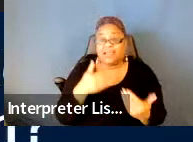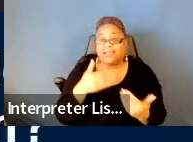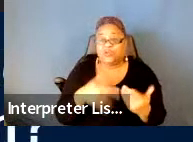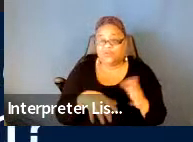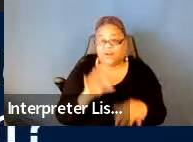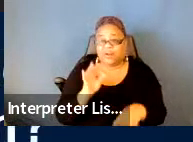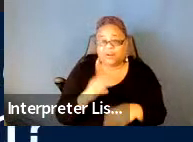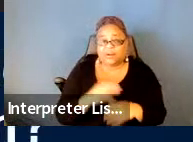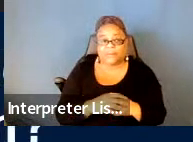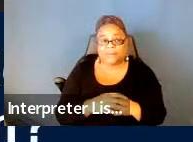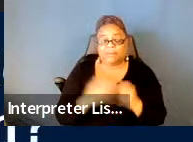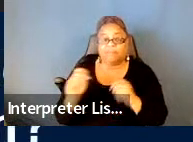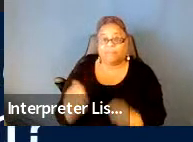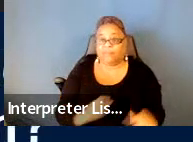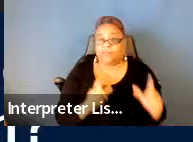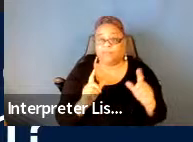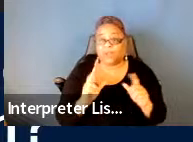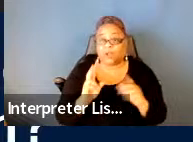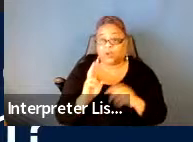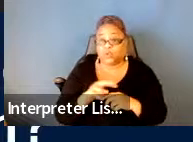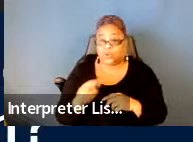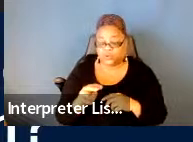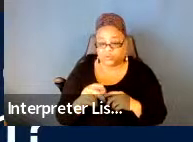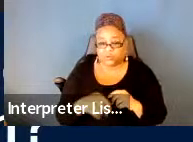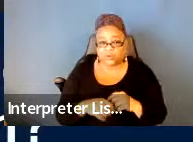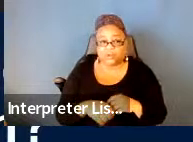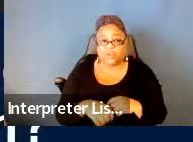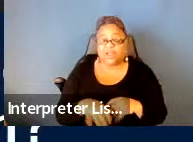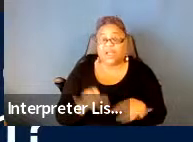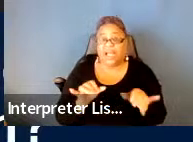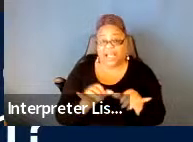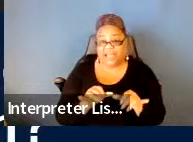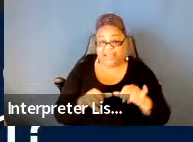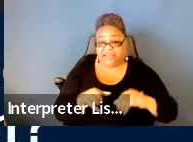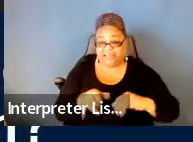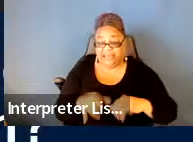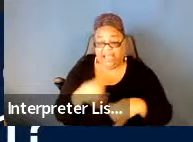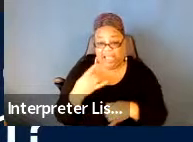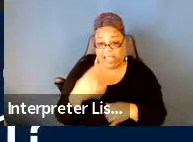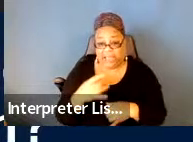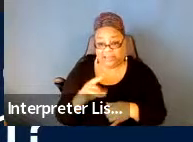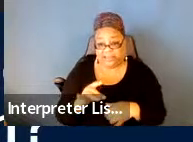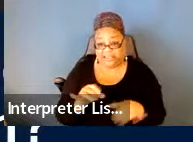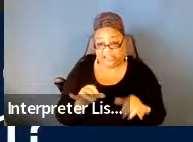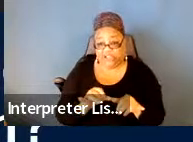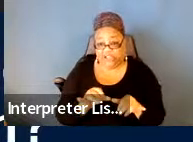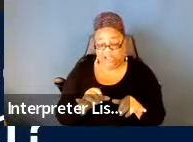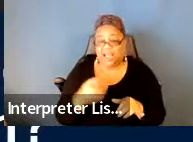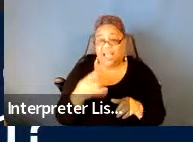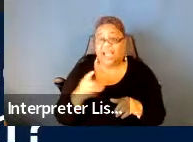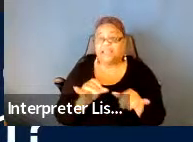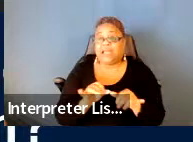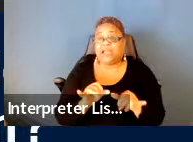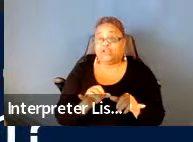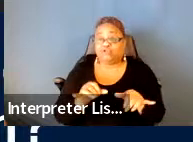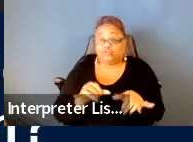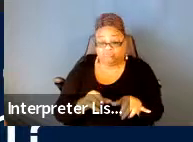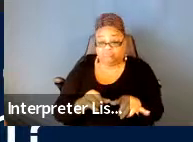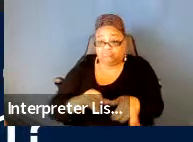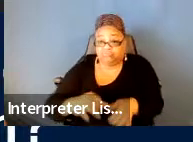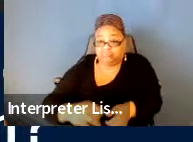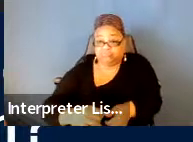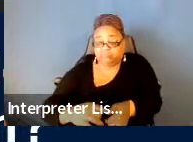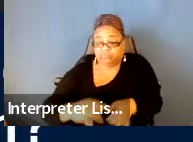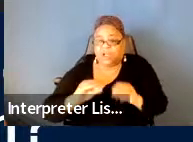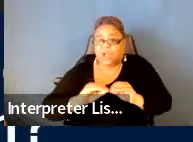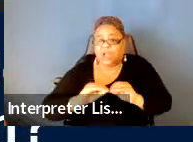22. Can the 18 by 18-inch clear floor space be offset from the wall or